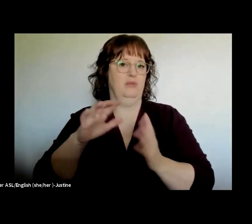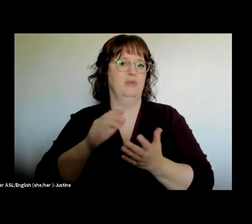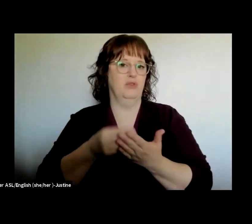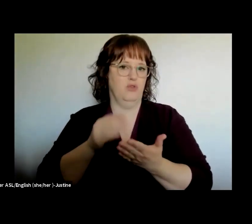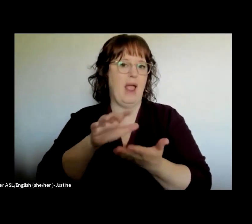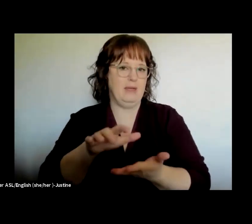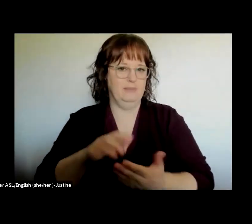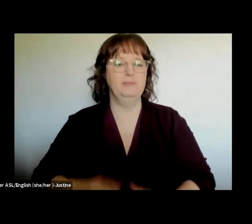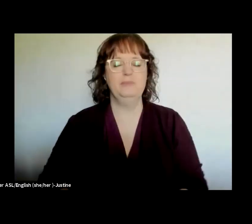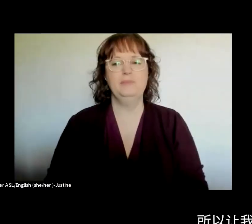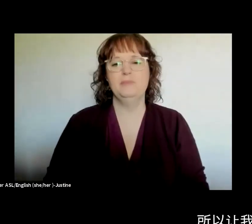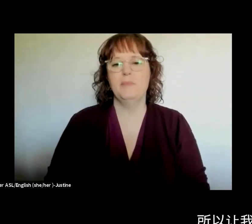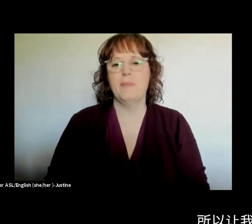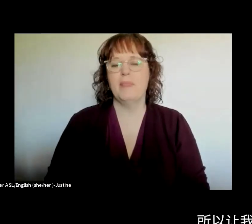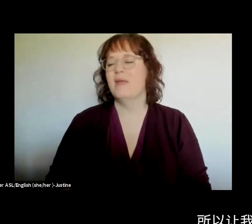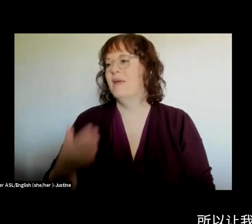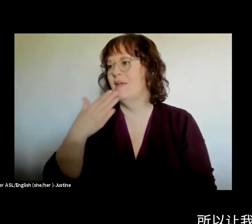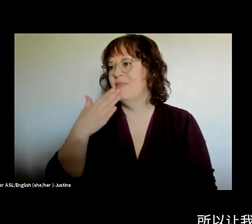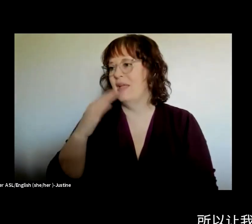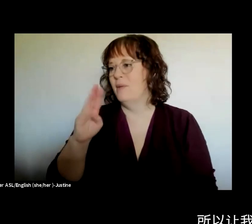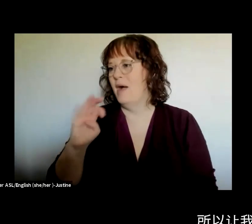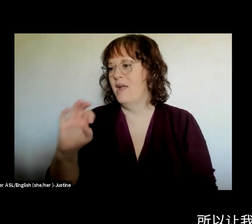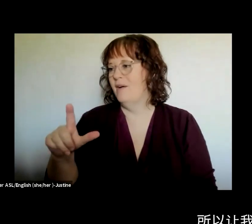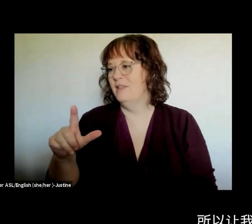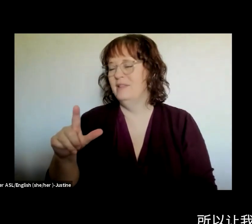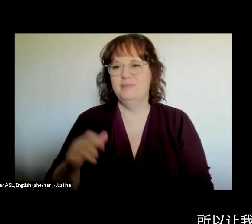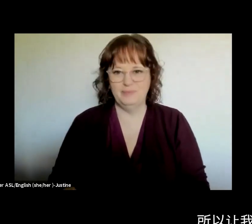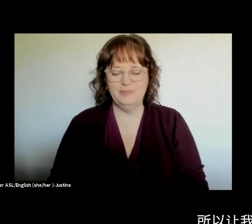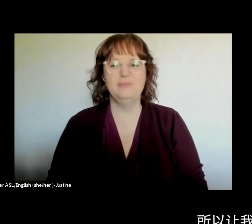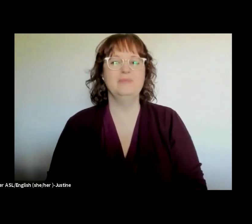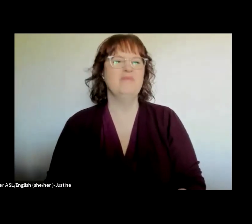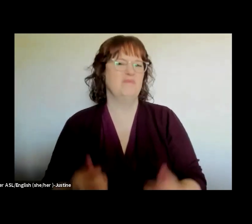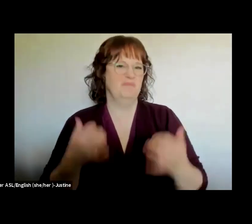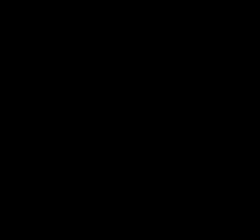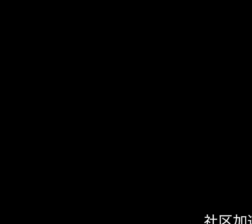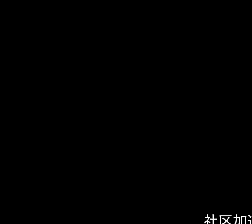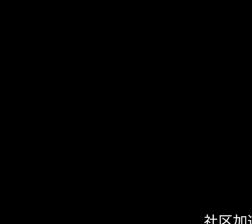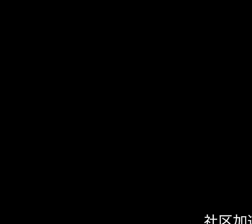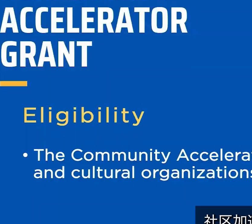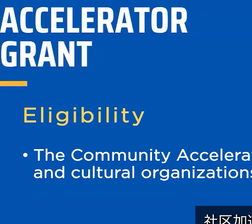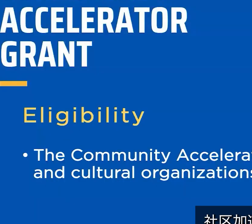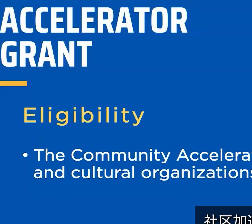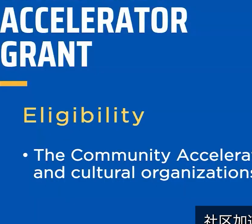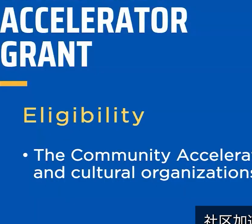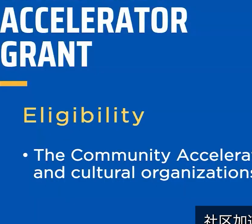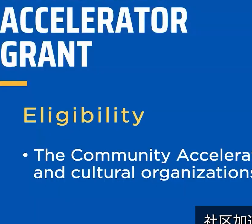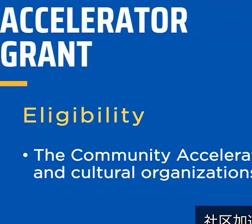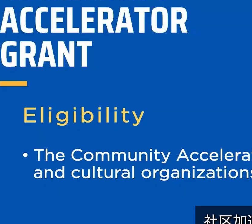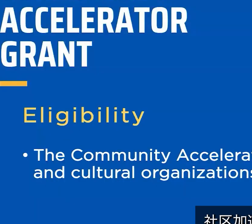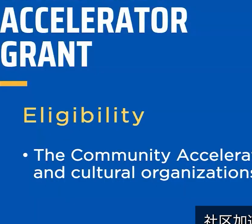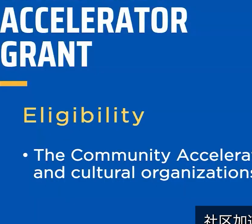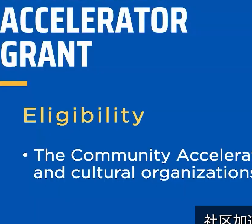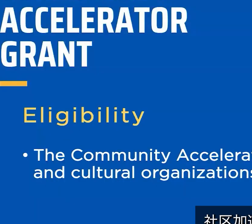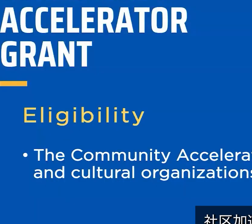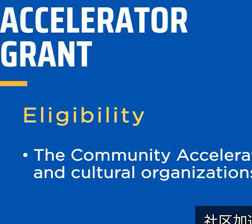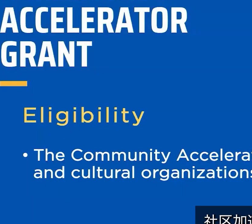Thank you, Michael. So let's get into the details of this program. The Community Accelerator Grant is